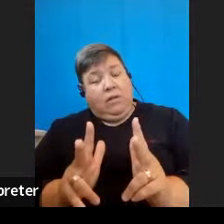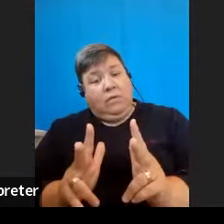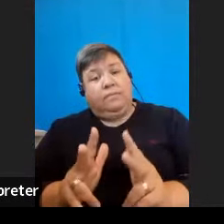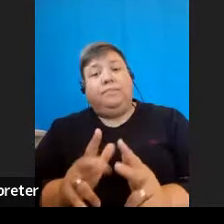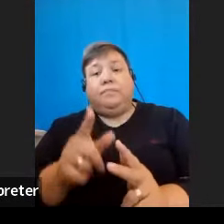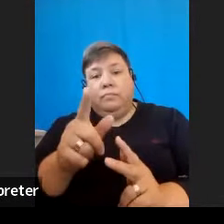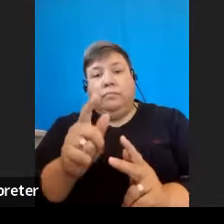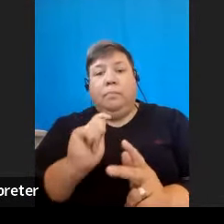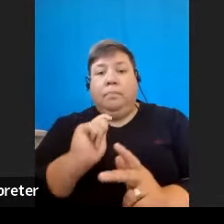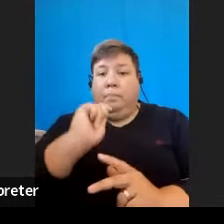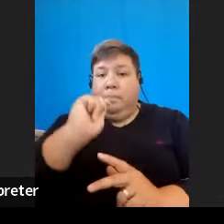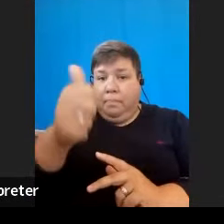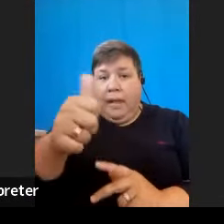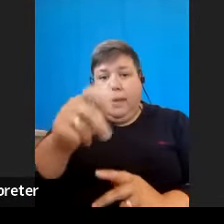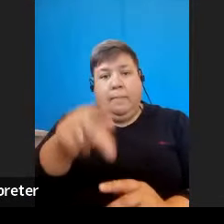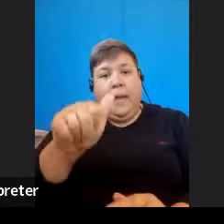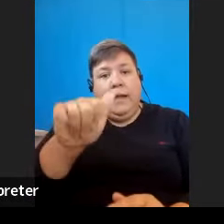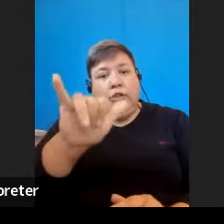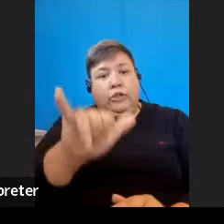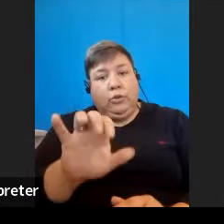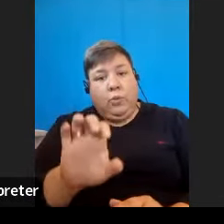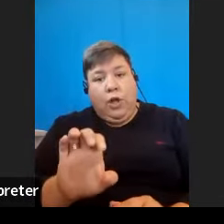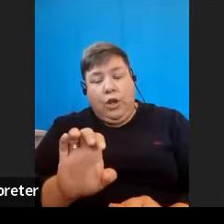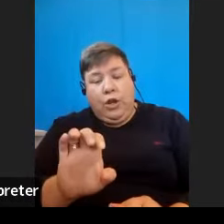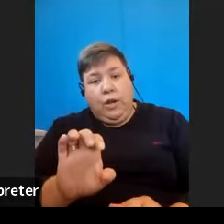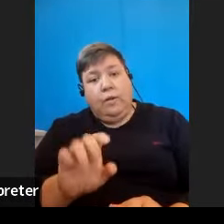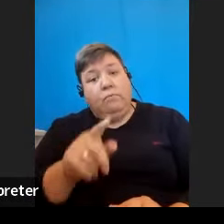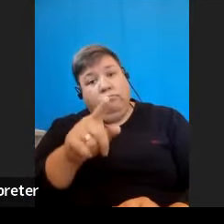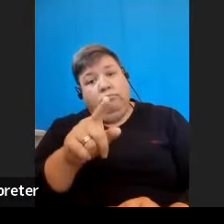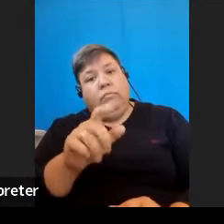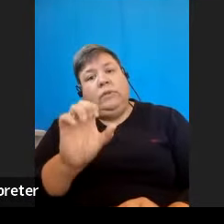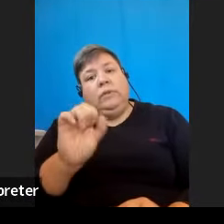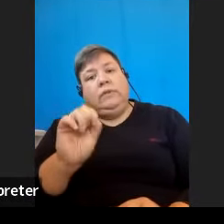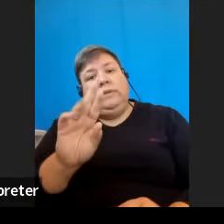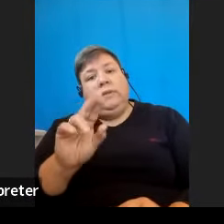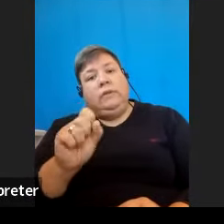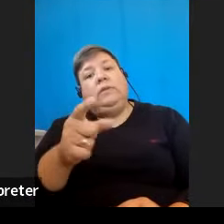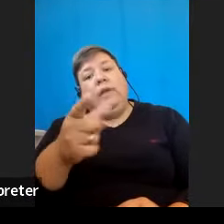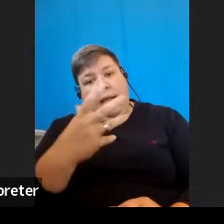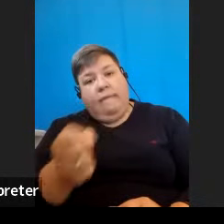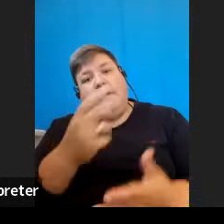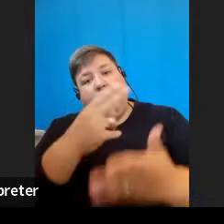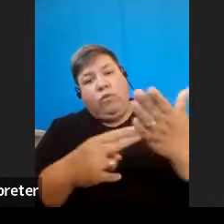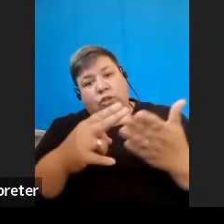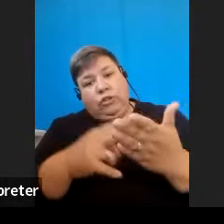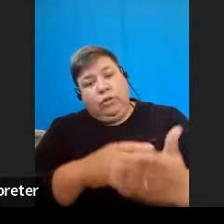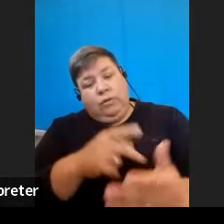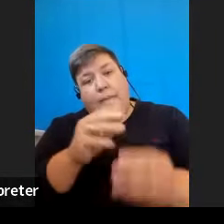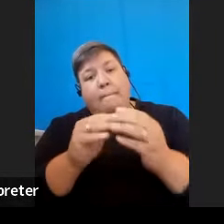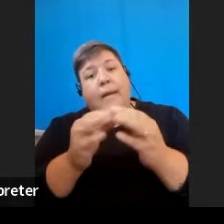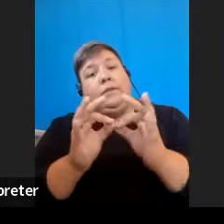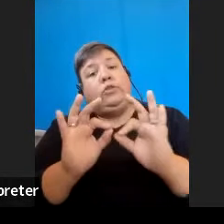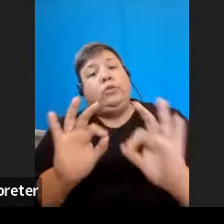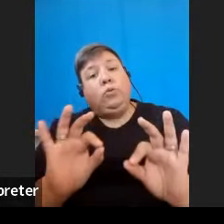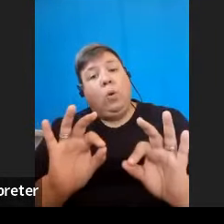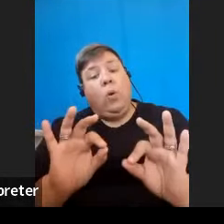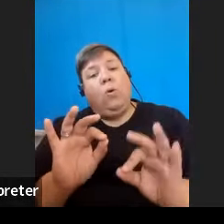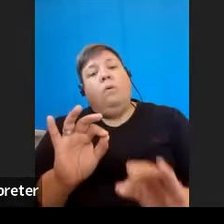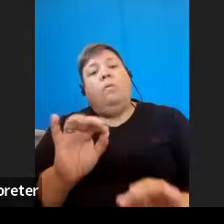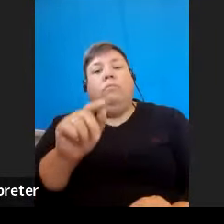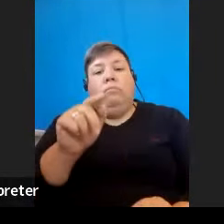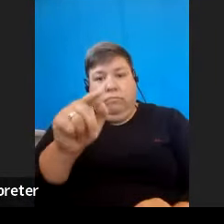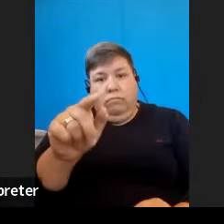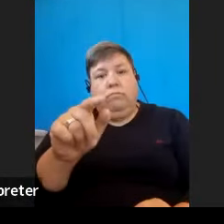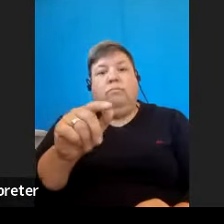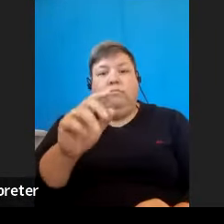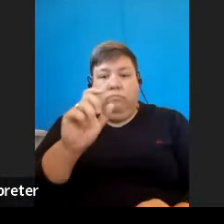over pay-as-you-earn at Sars, this is the type of tax that you register for and make sure that you are